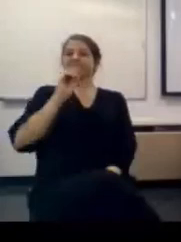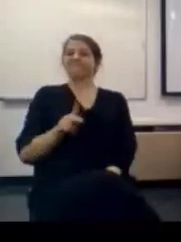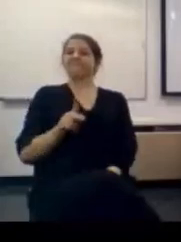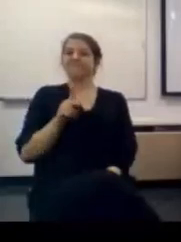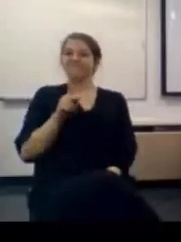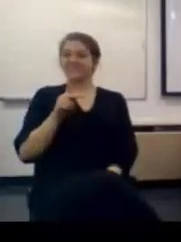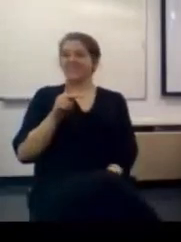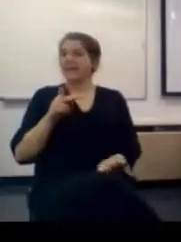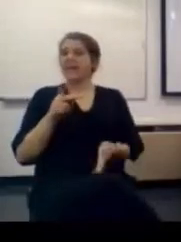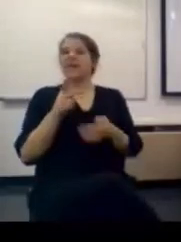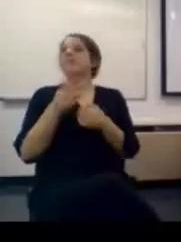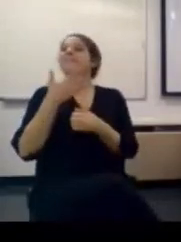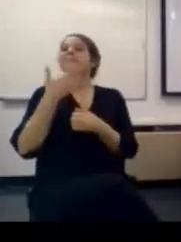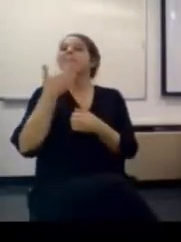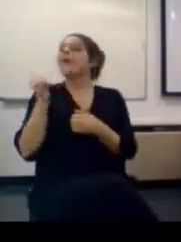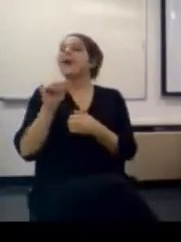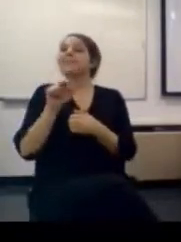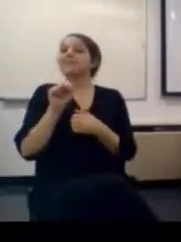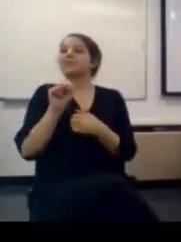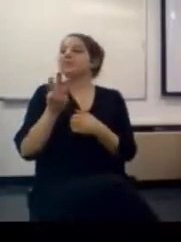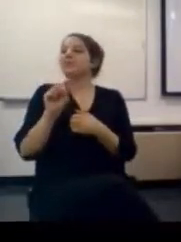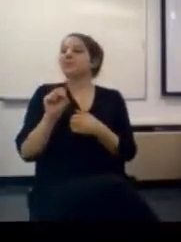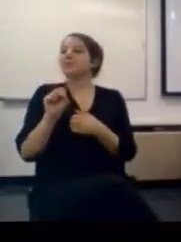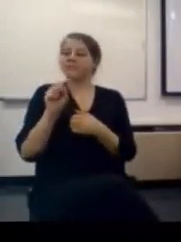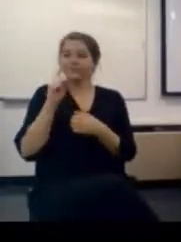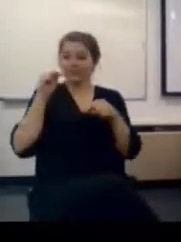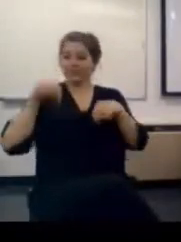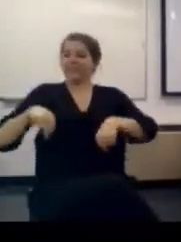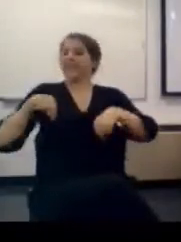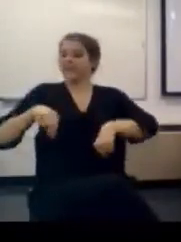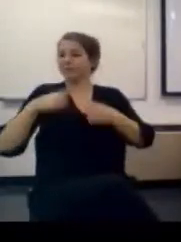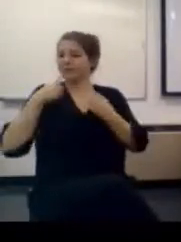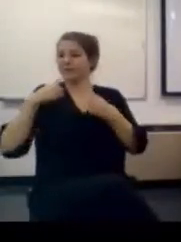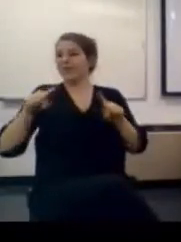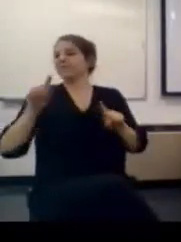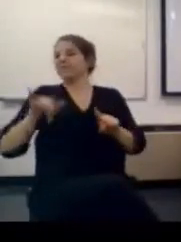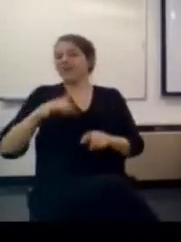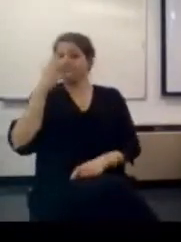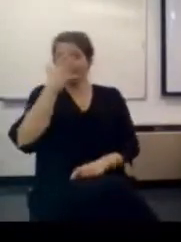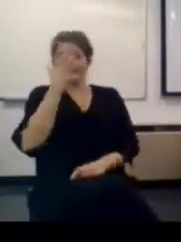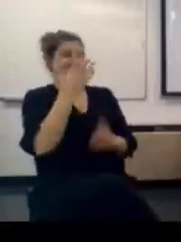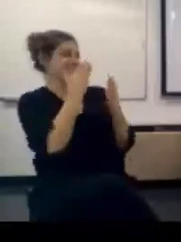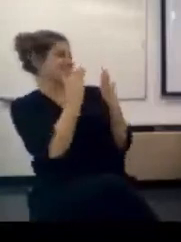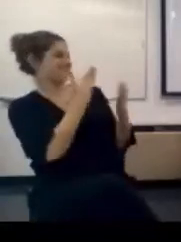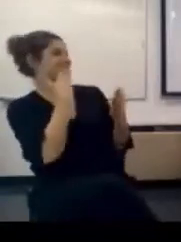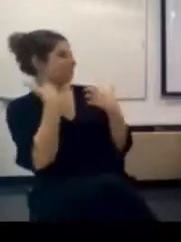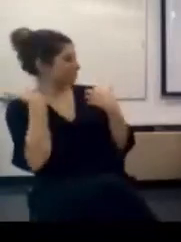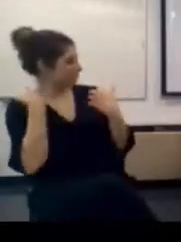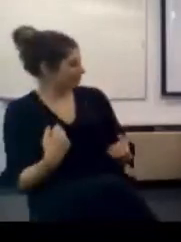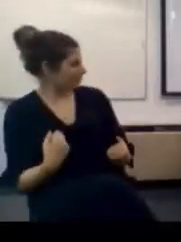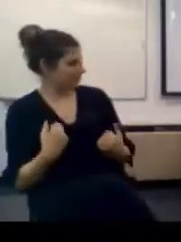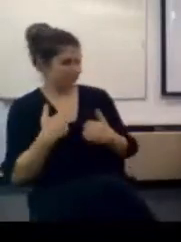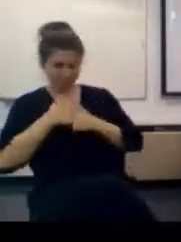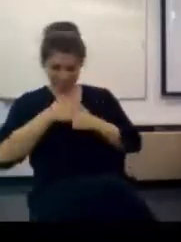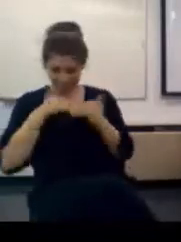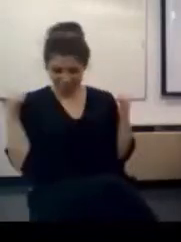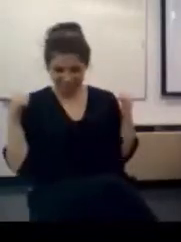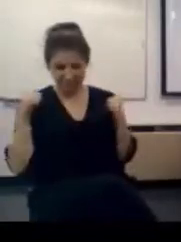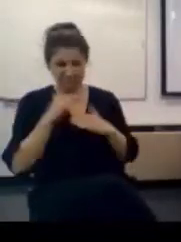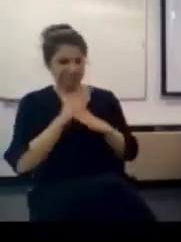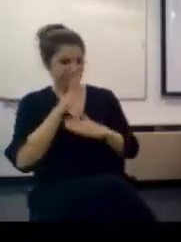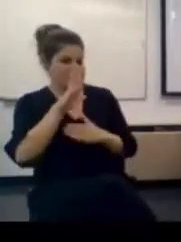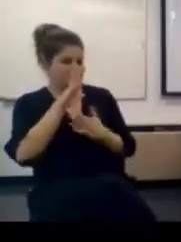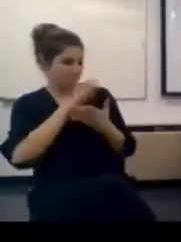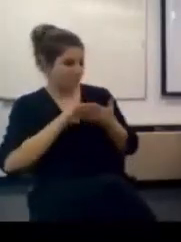Okay. She said the best news for here, and thank you for your courage